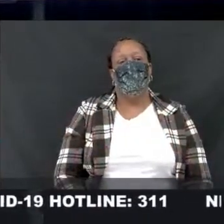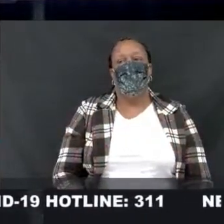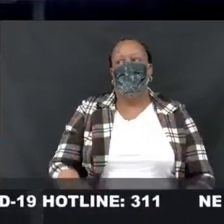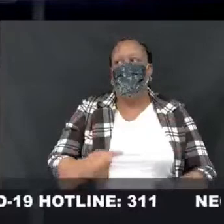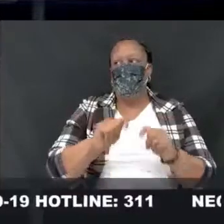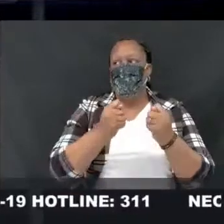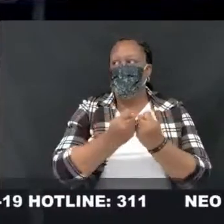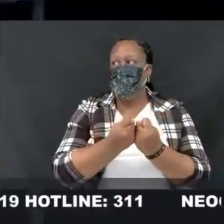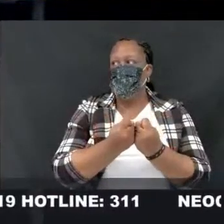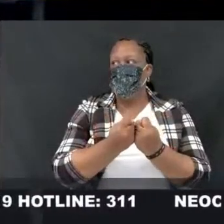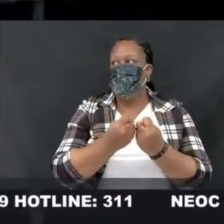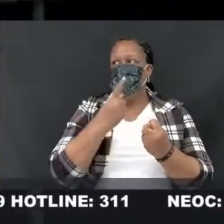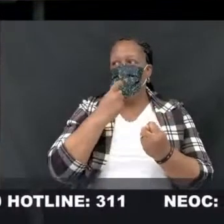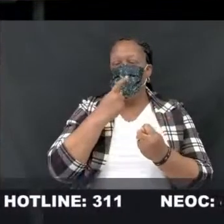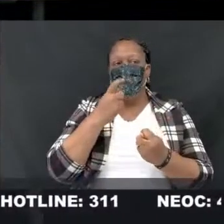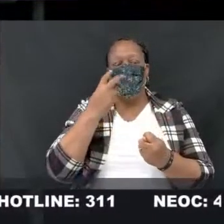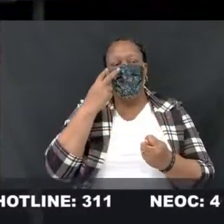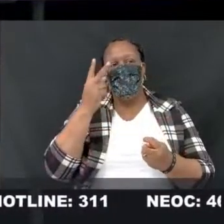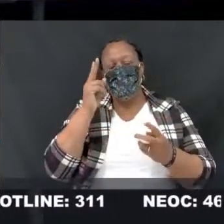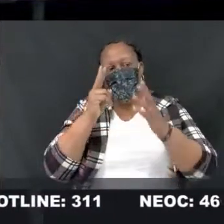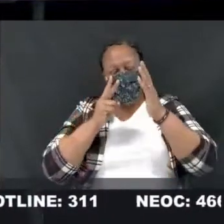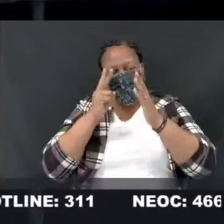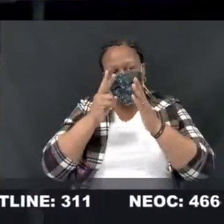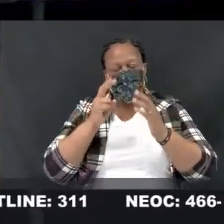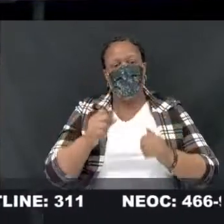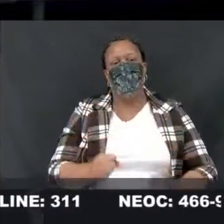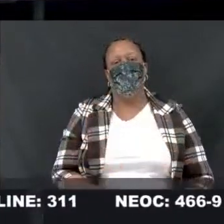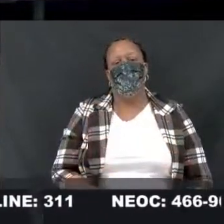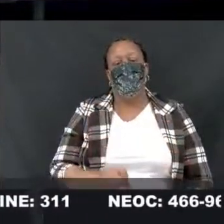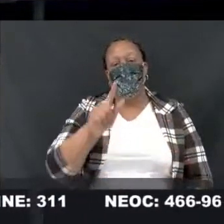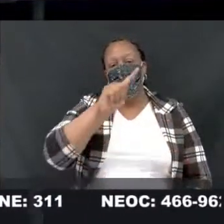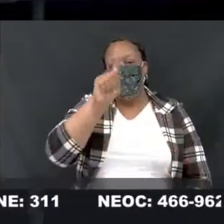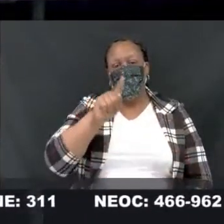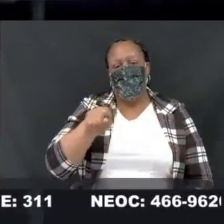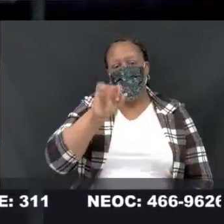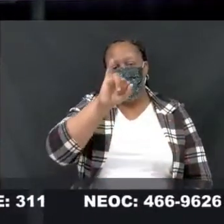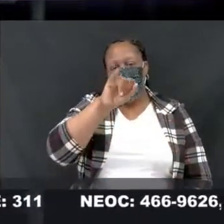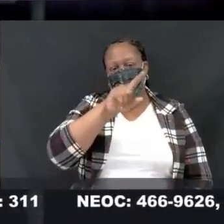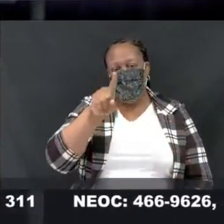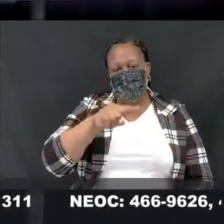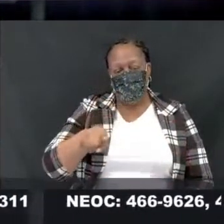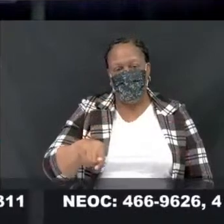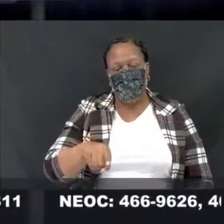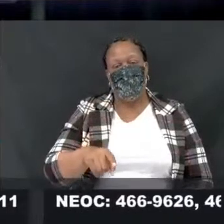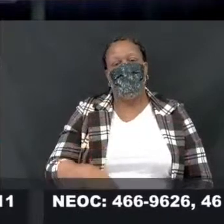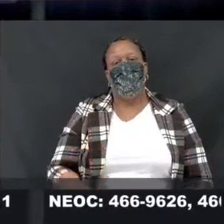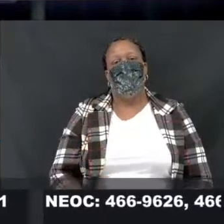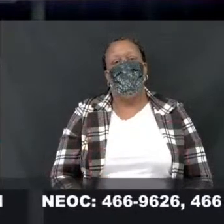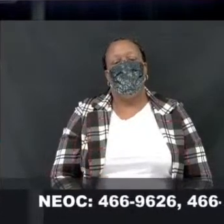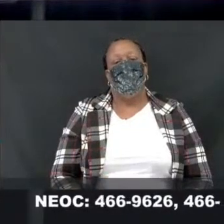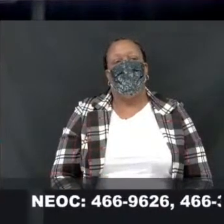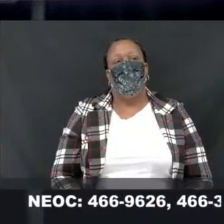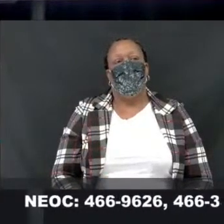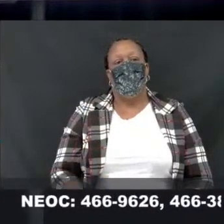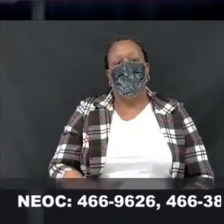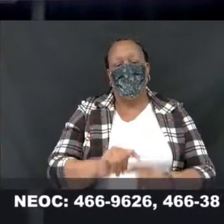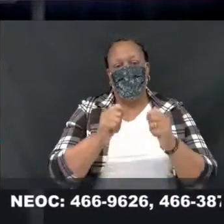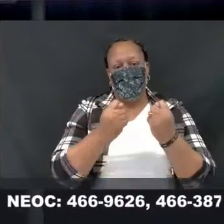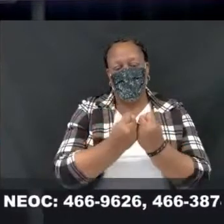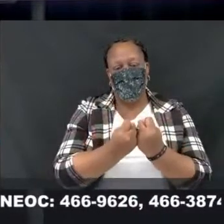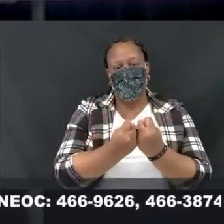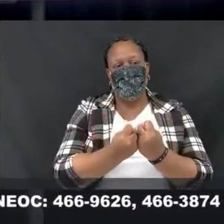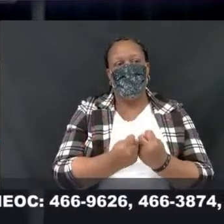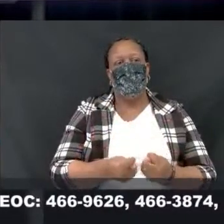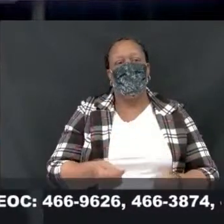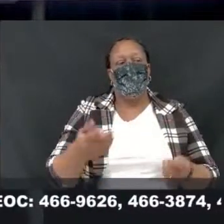for their continued services, the ZIZ technical team, especially AJ Evans, also our technical